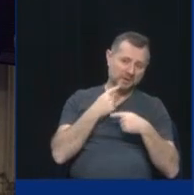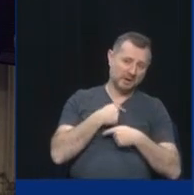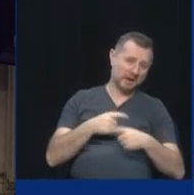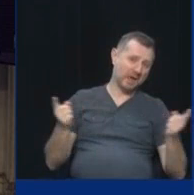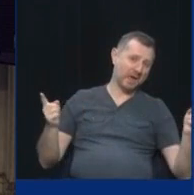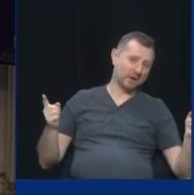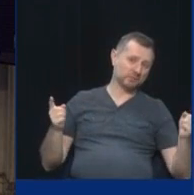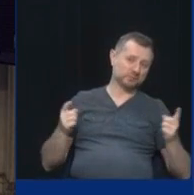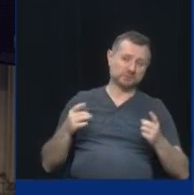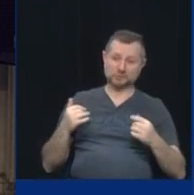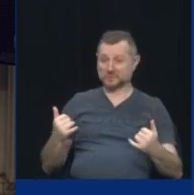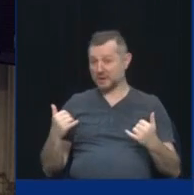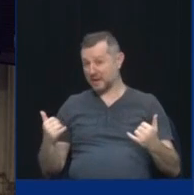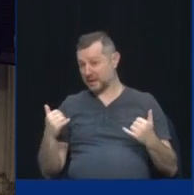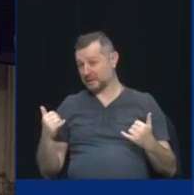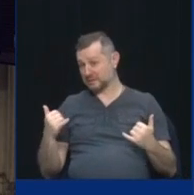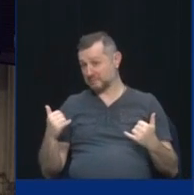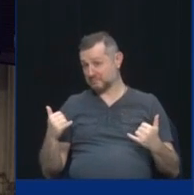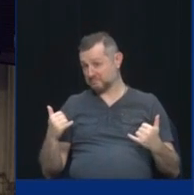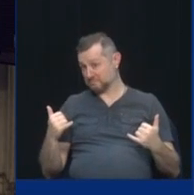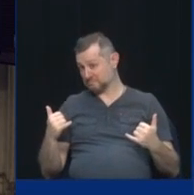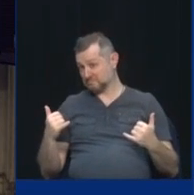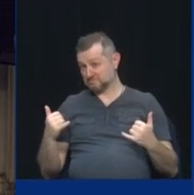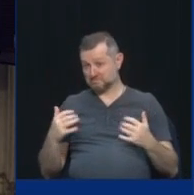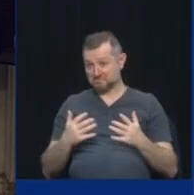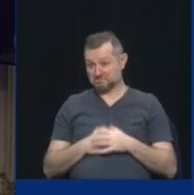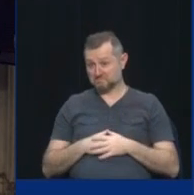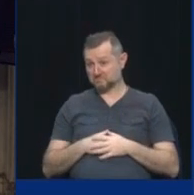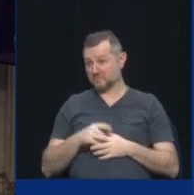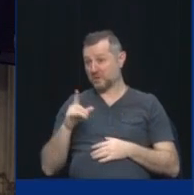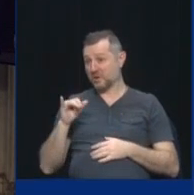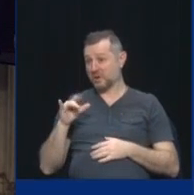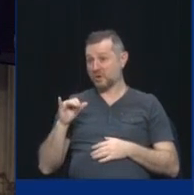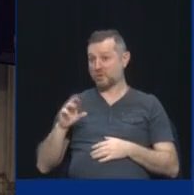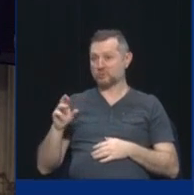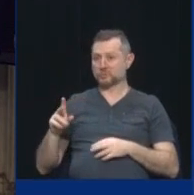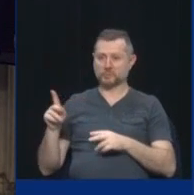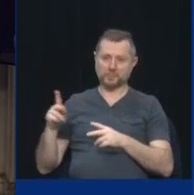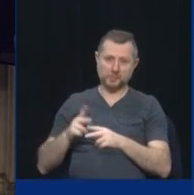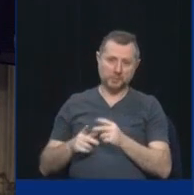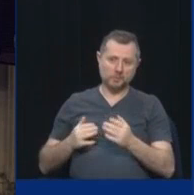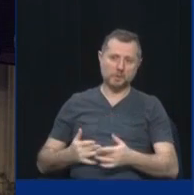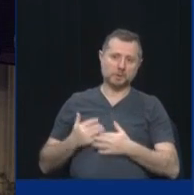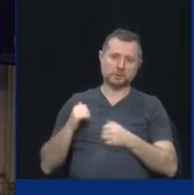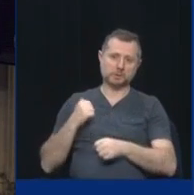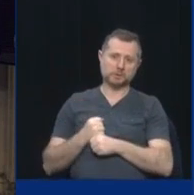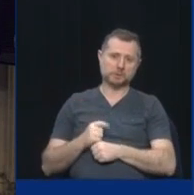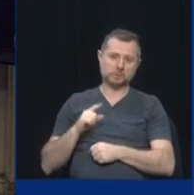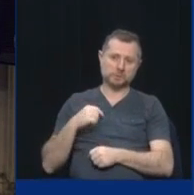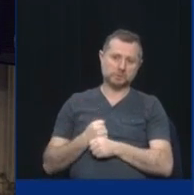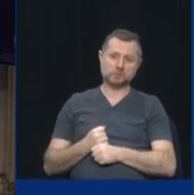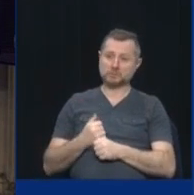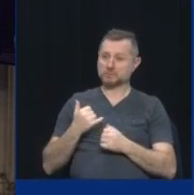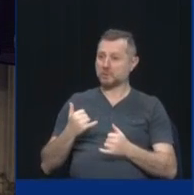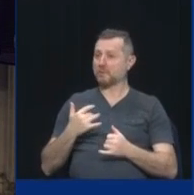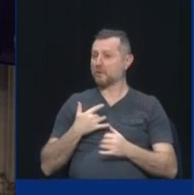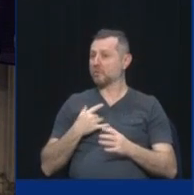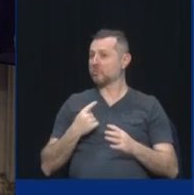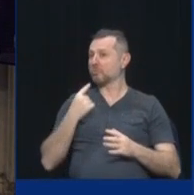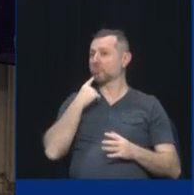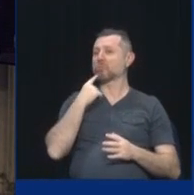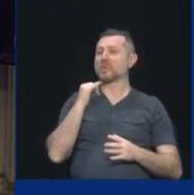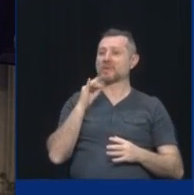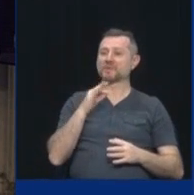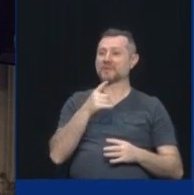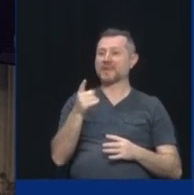today that the Long Island commuters who've been waiting for this all decade might be disappointed and might not be able to